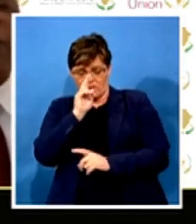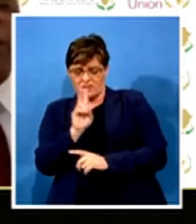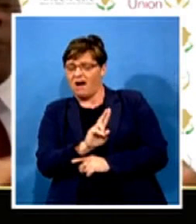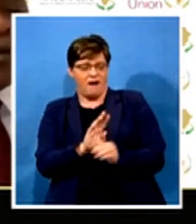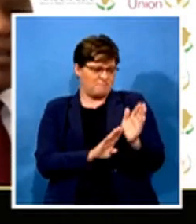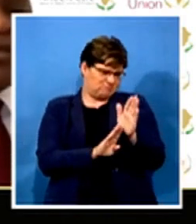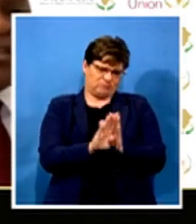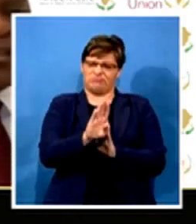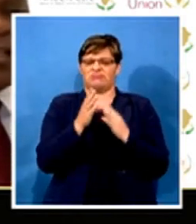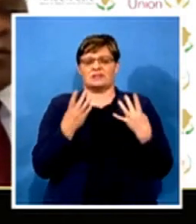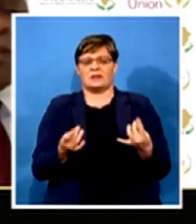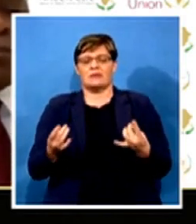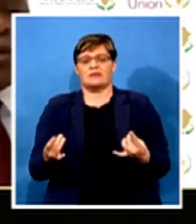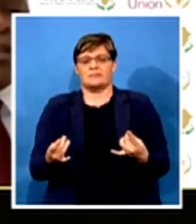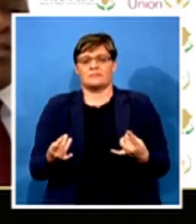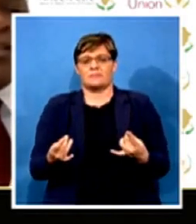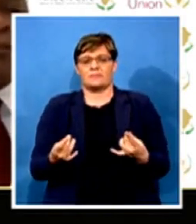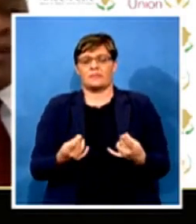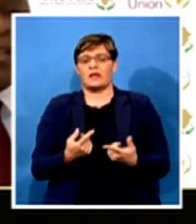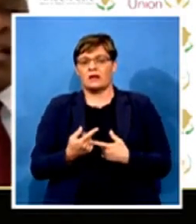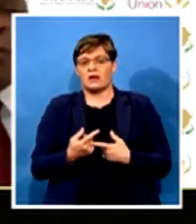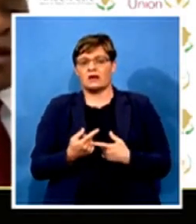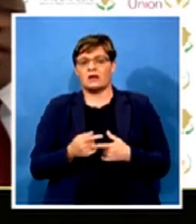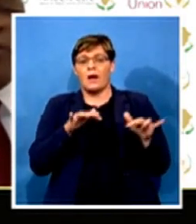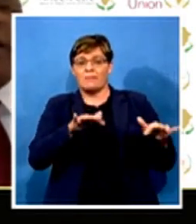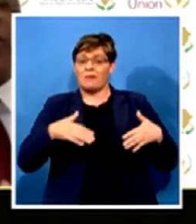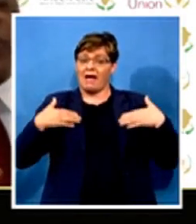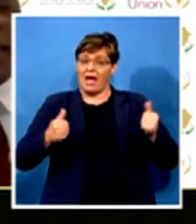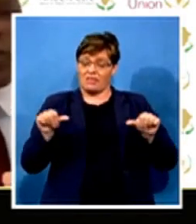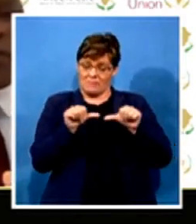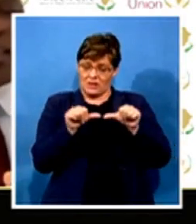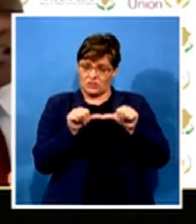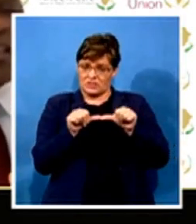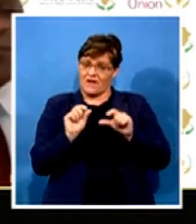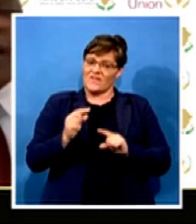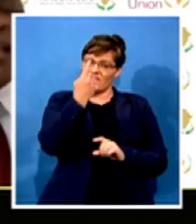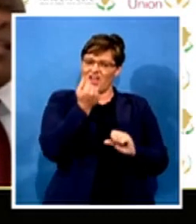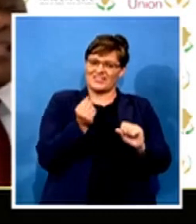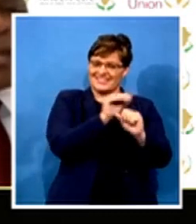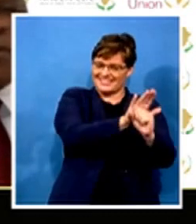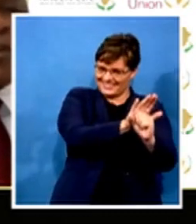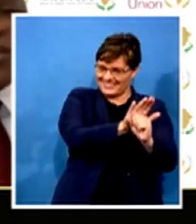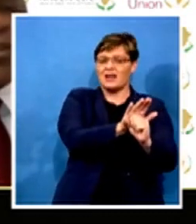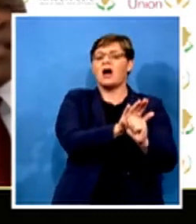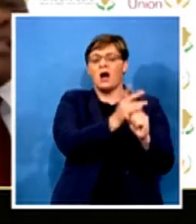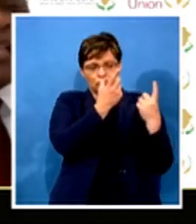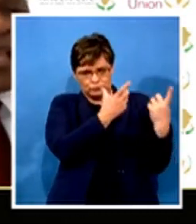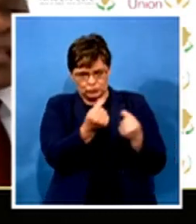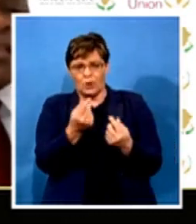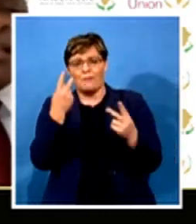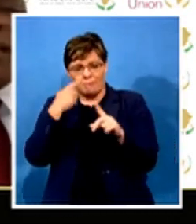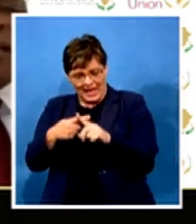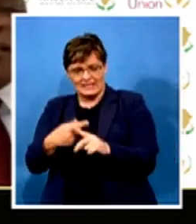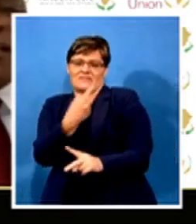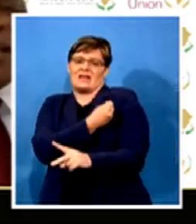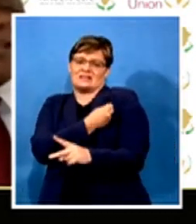use the public health measures that were employed during the first wave together with vaccination in a timely fashion. So any